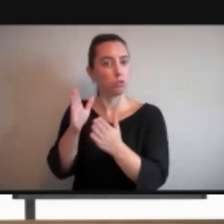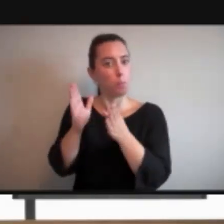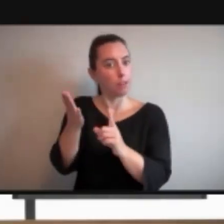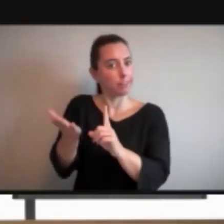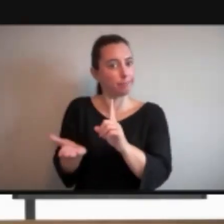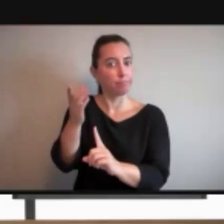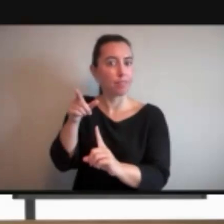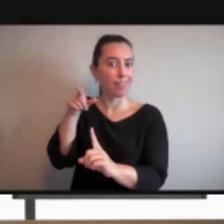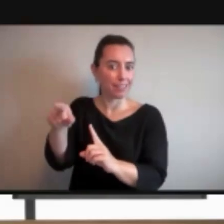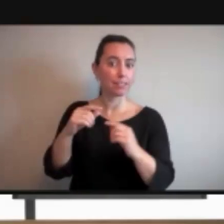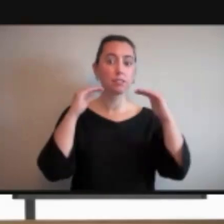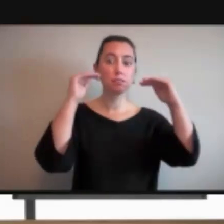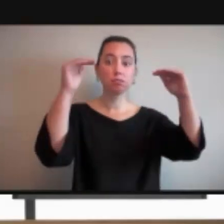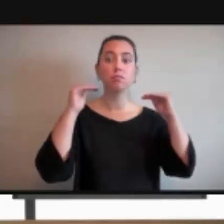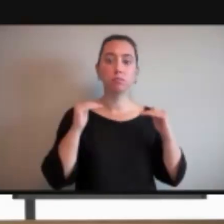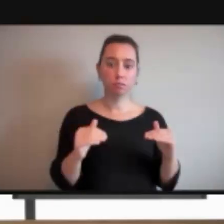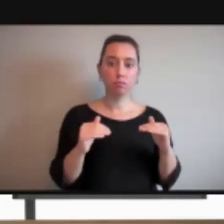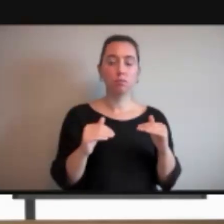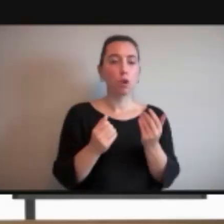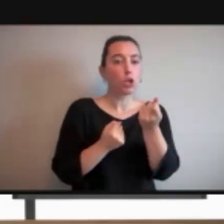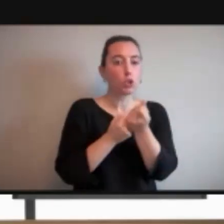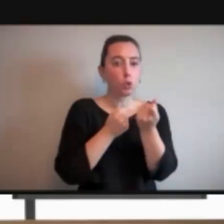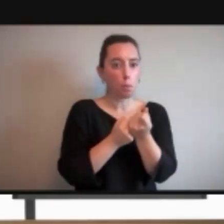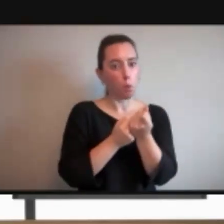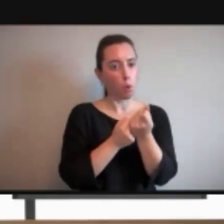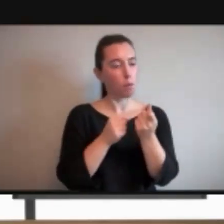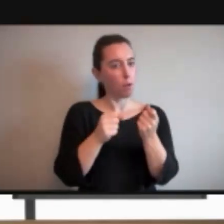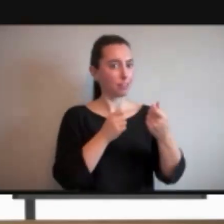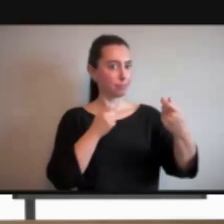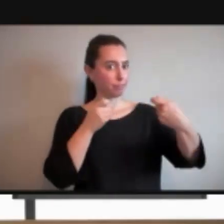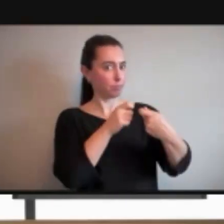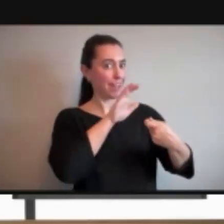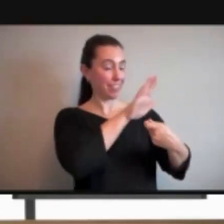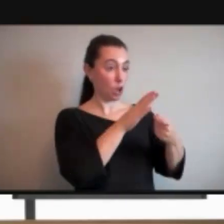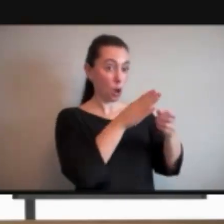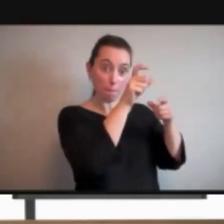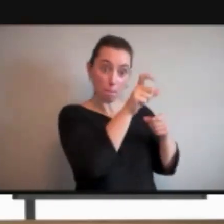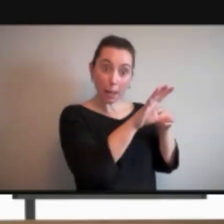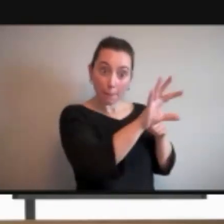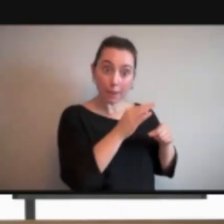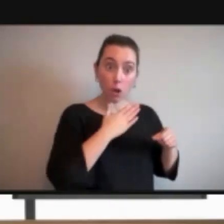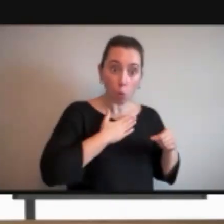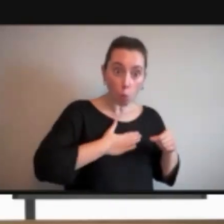same modality as chosen by the user. Now, when it comes to testing, next slide.